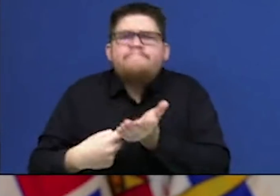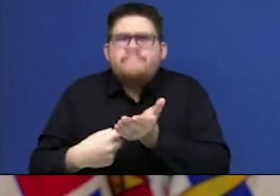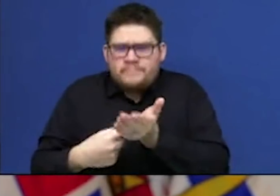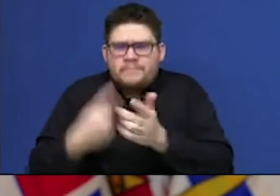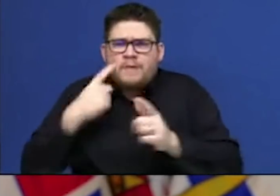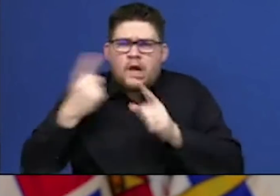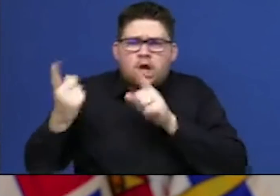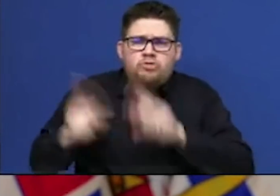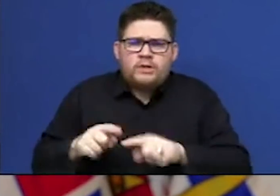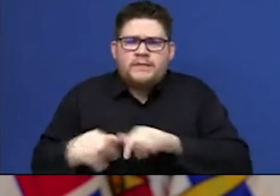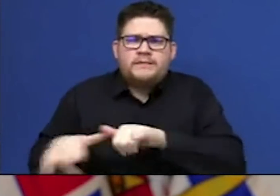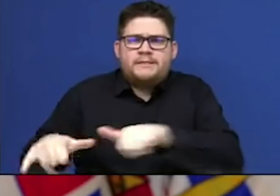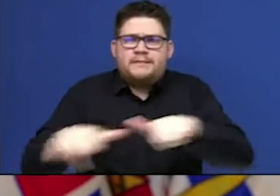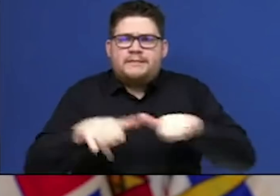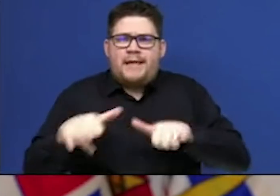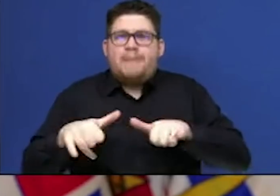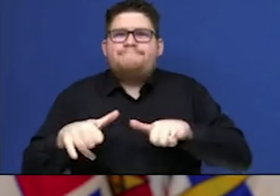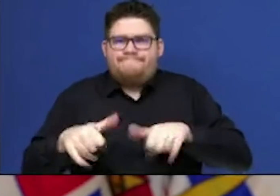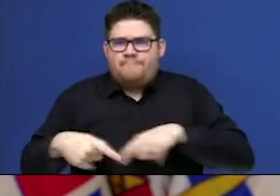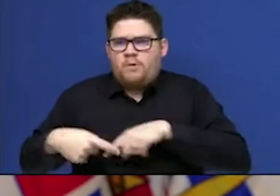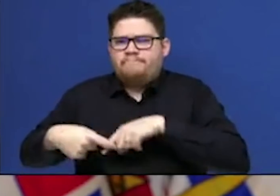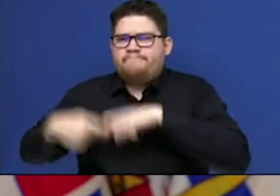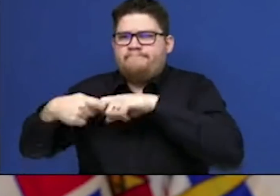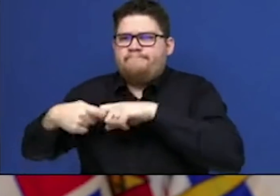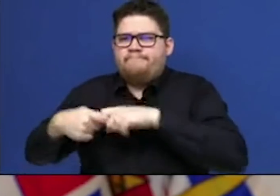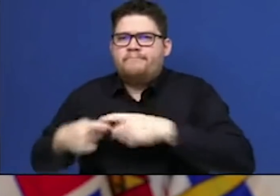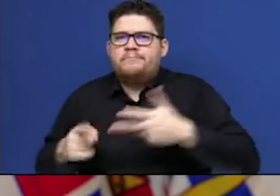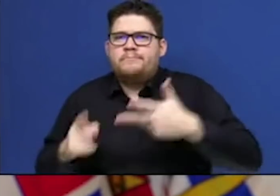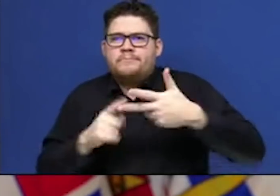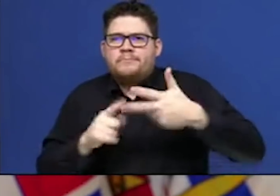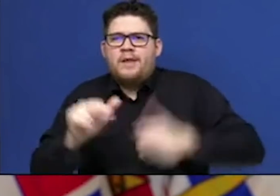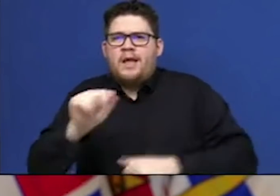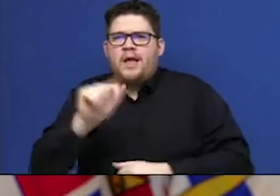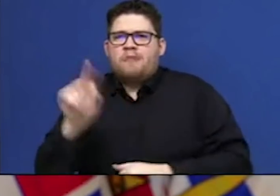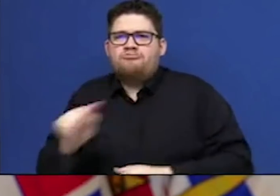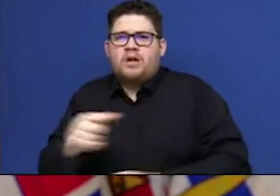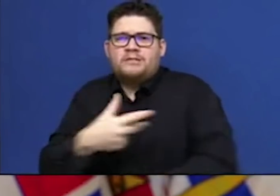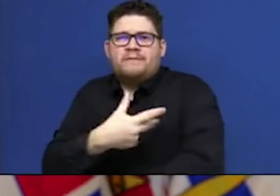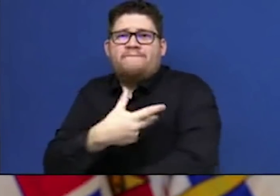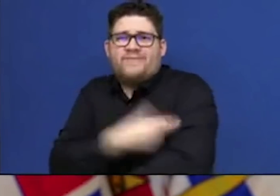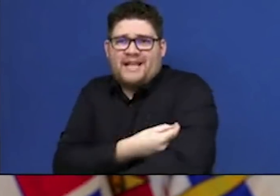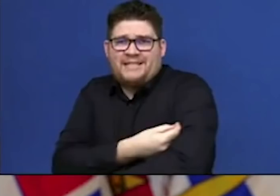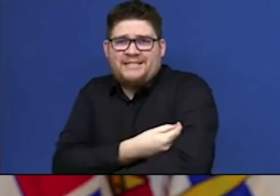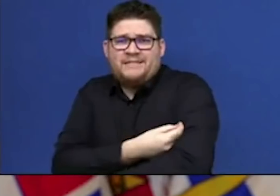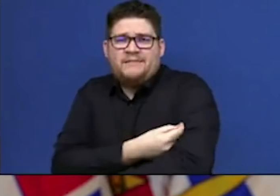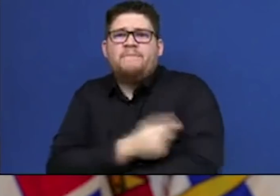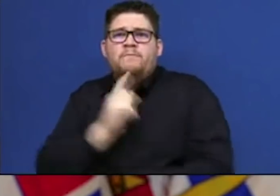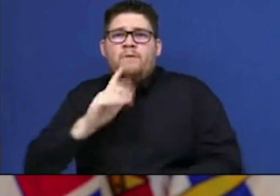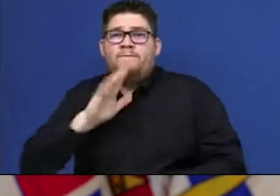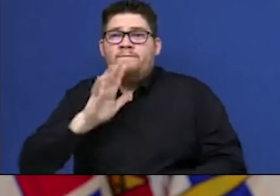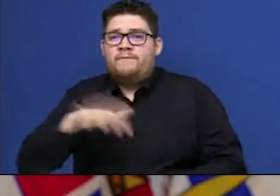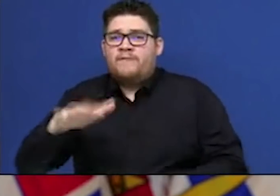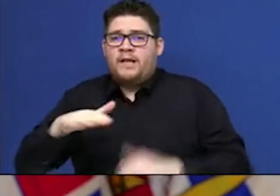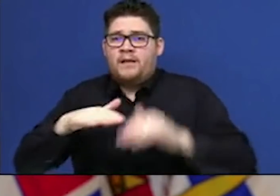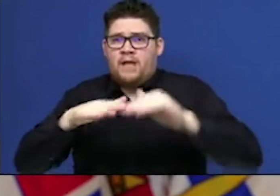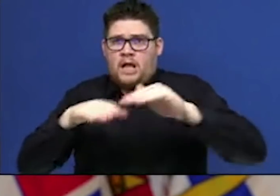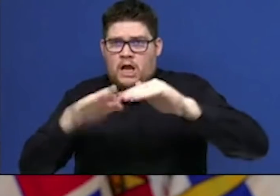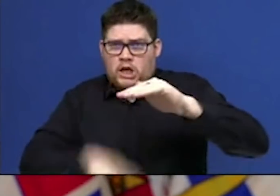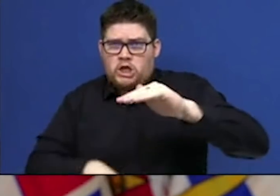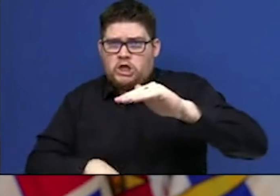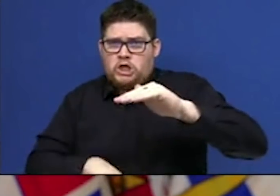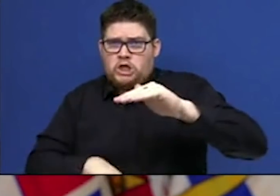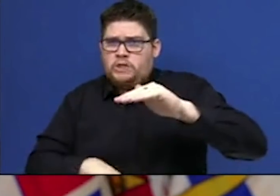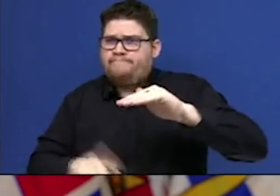and understand what the risk may be. We anticipate that we will have more information in the next 2 to 3